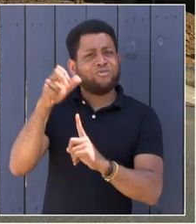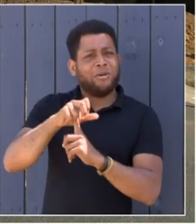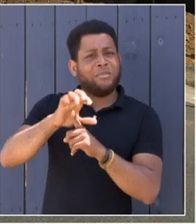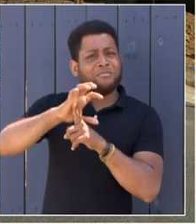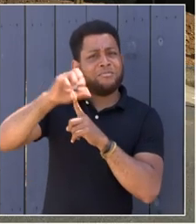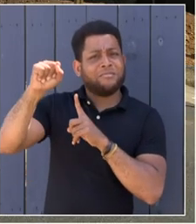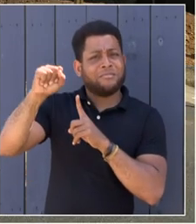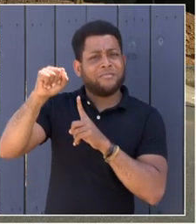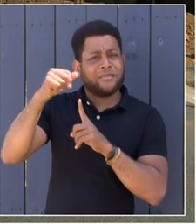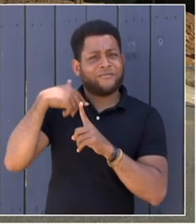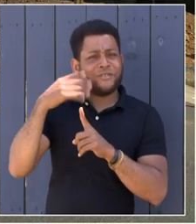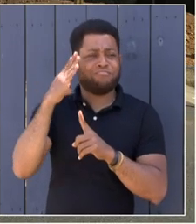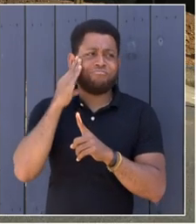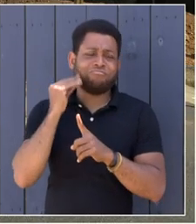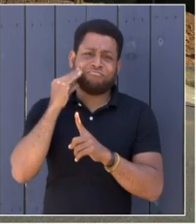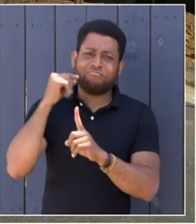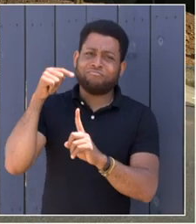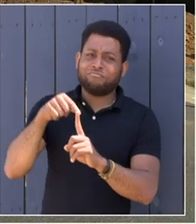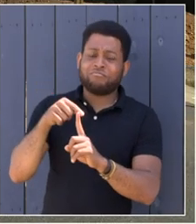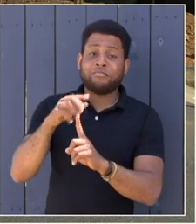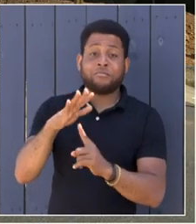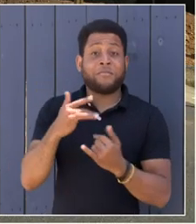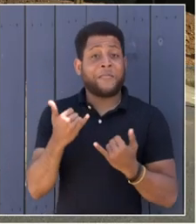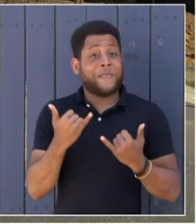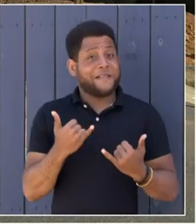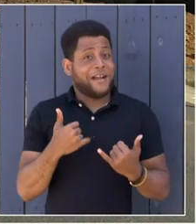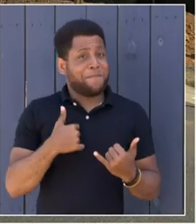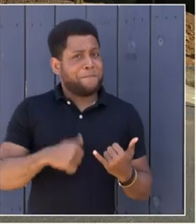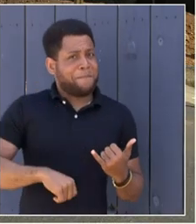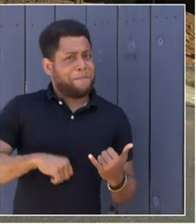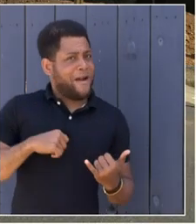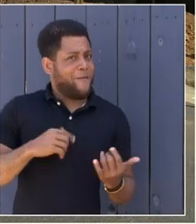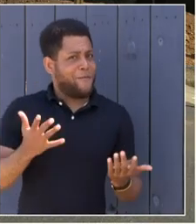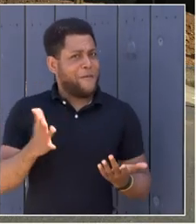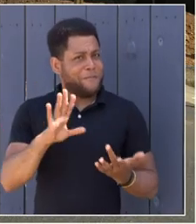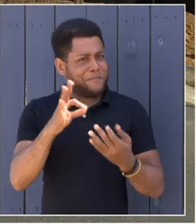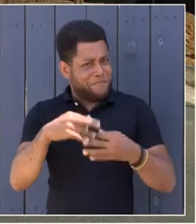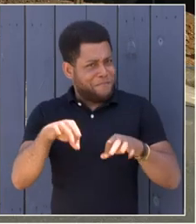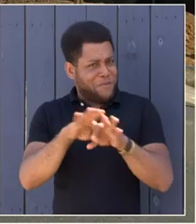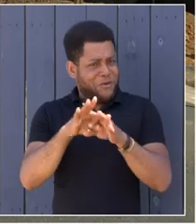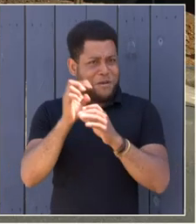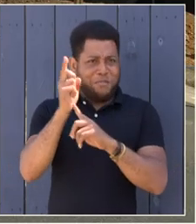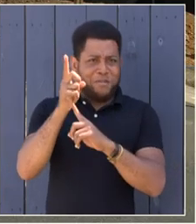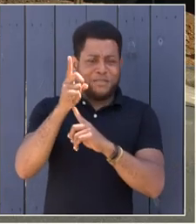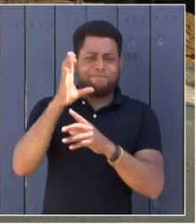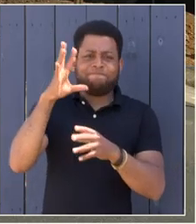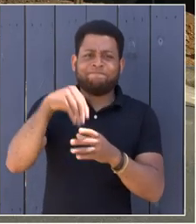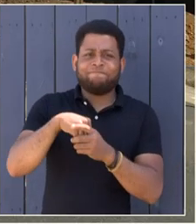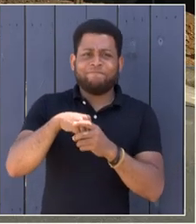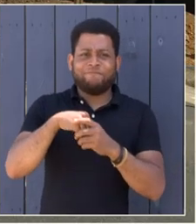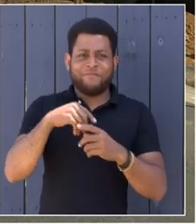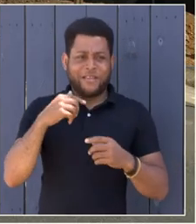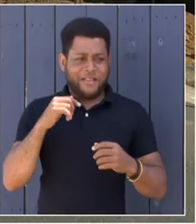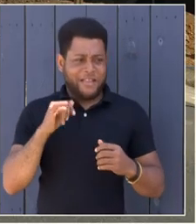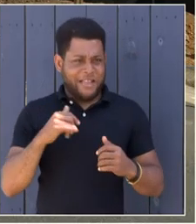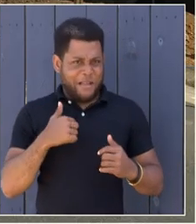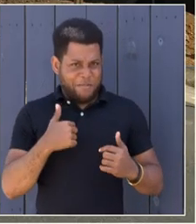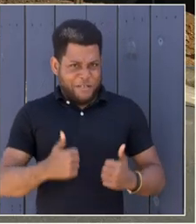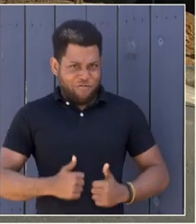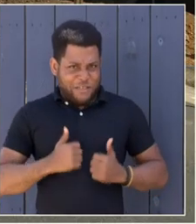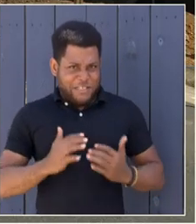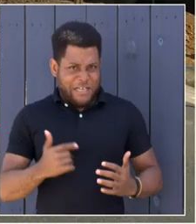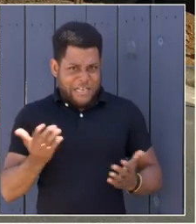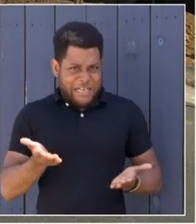I am pleased to be a part of this momentous occasion and excited to participate as a resident in the neighborhood's revitalization